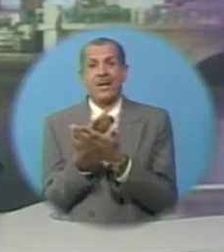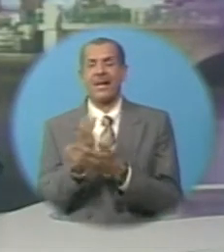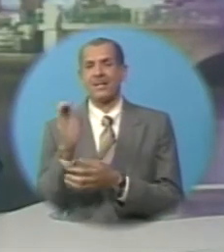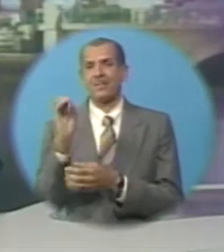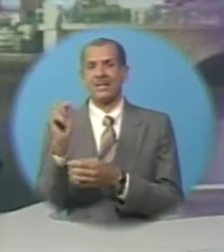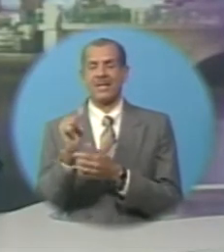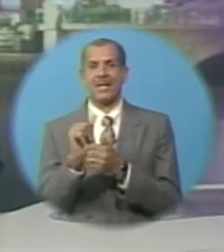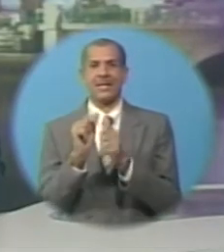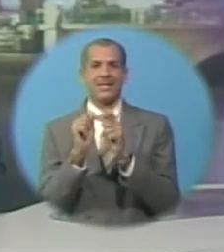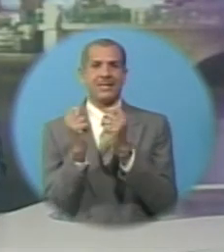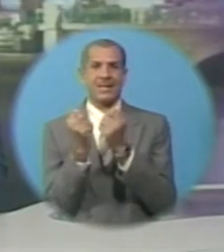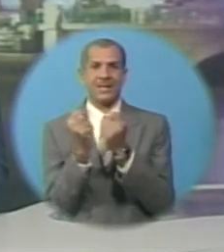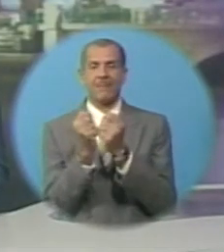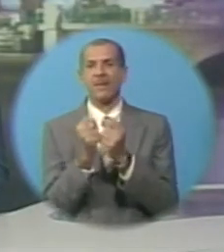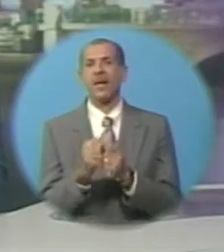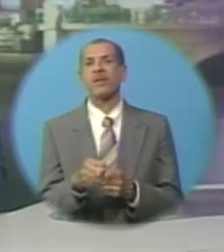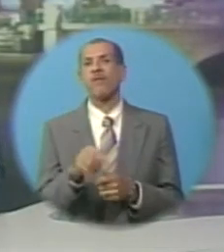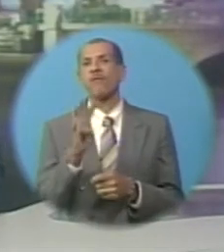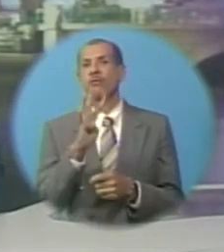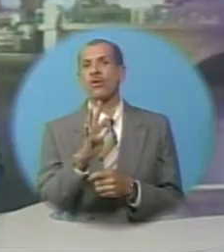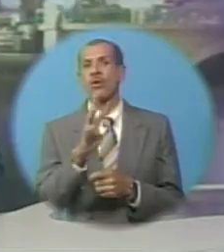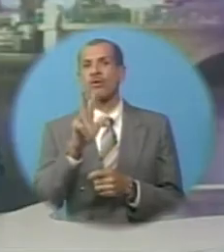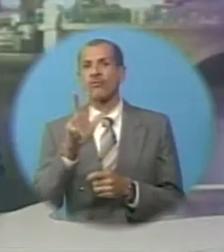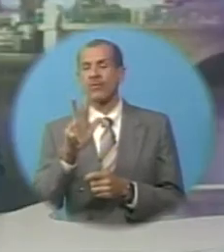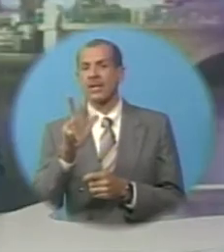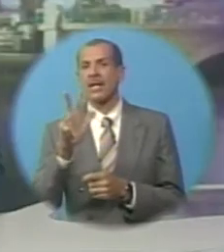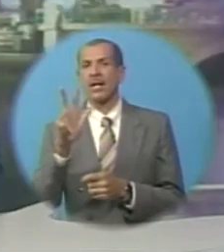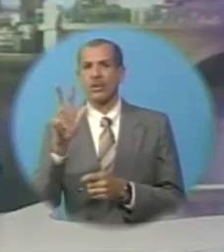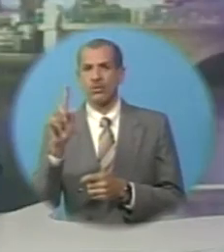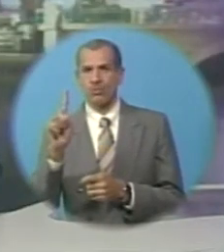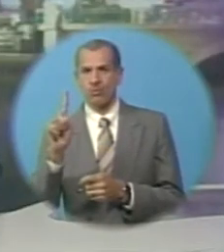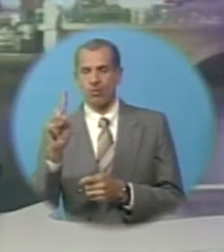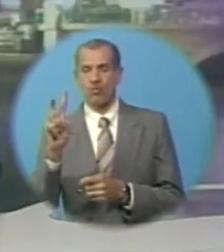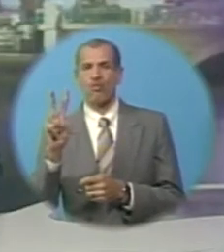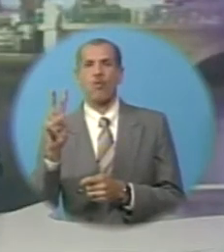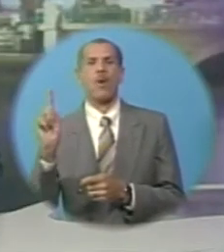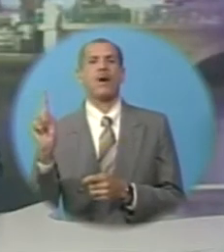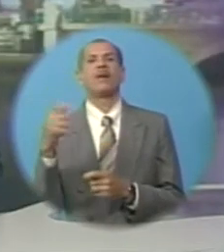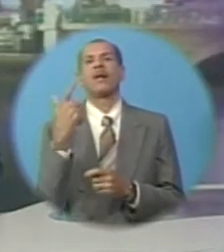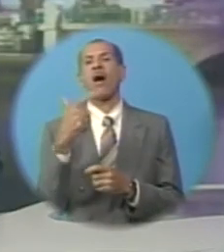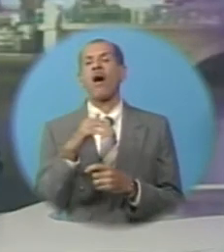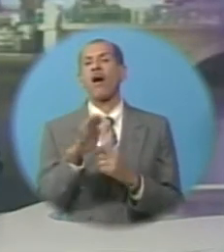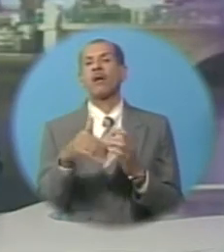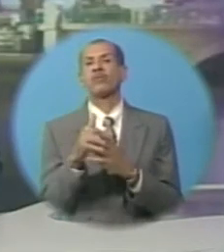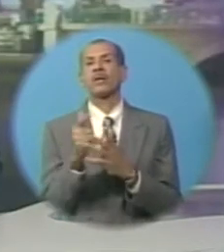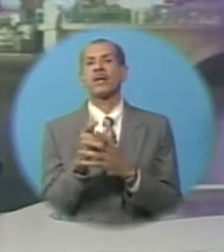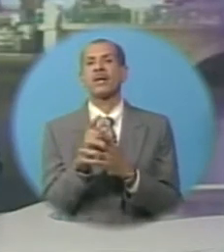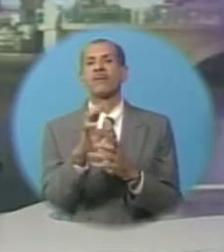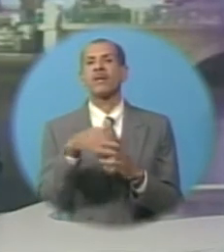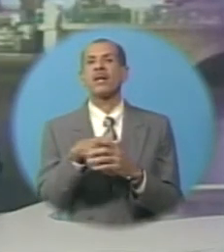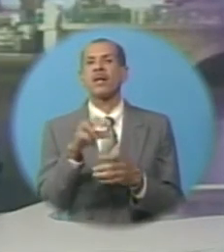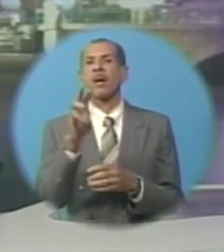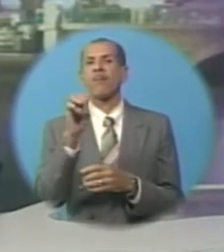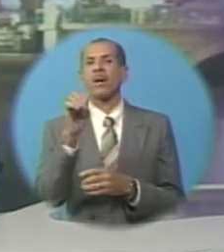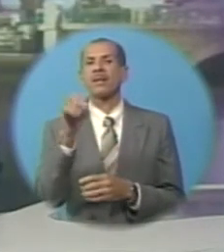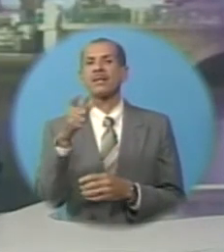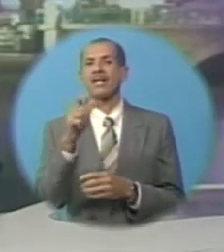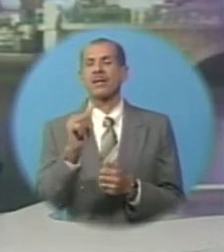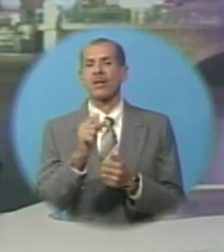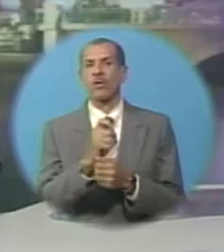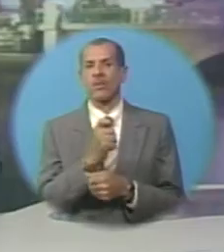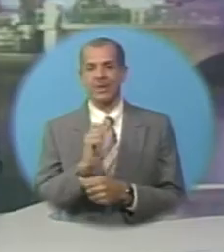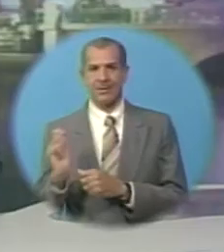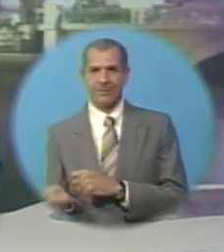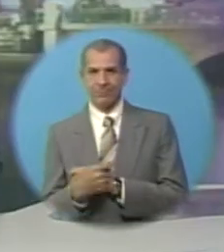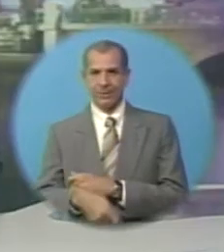team. Now 4, 3, 2, and 1. All of the top seeds are in the last 4 of the Monarchs of the Court road tennis